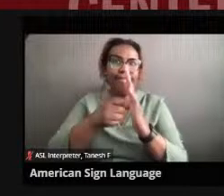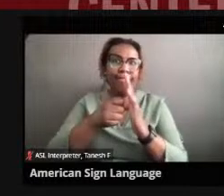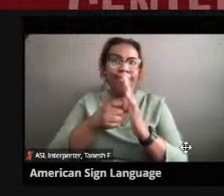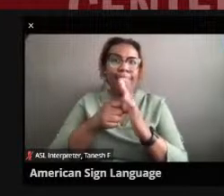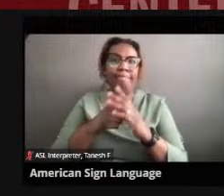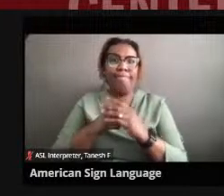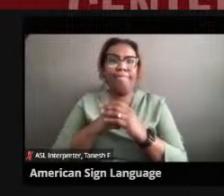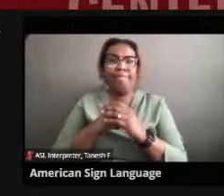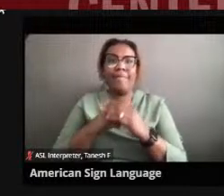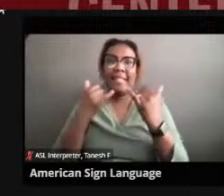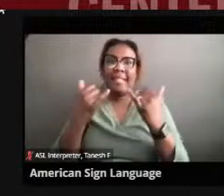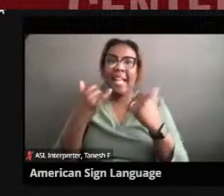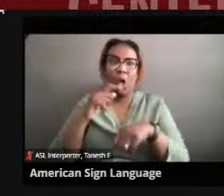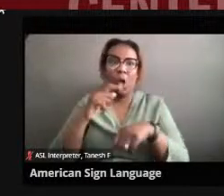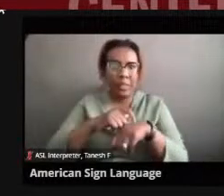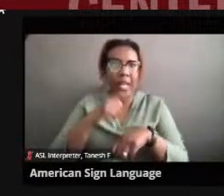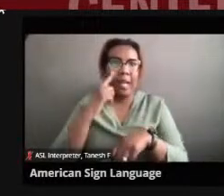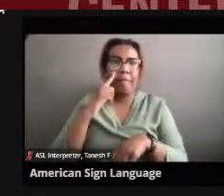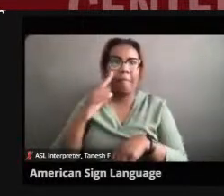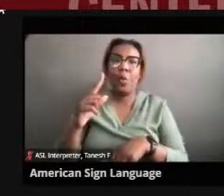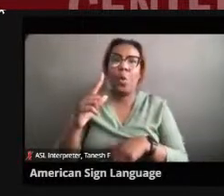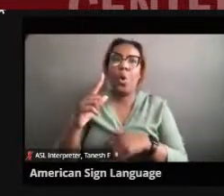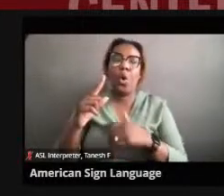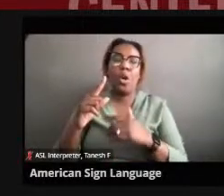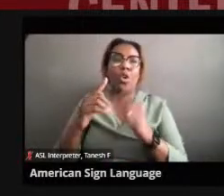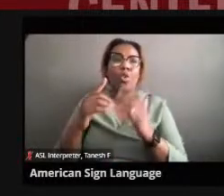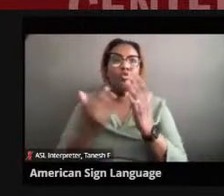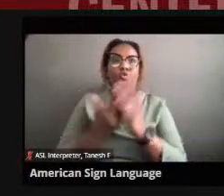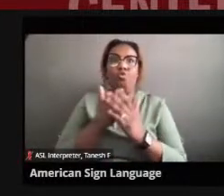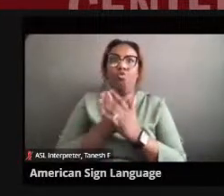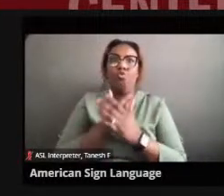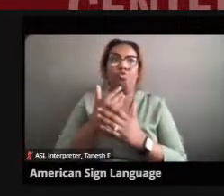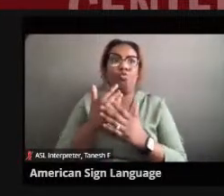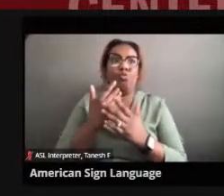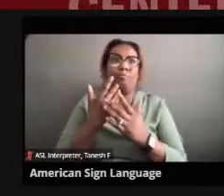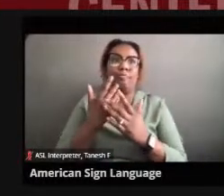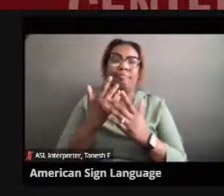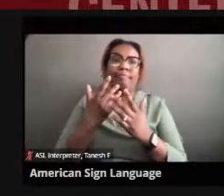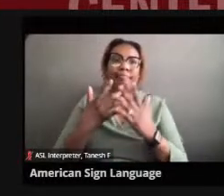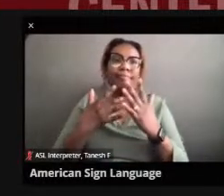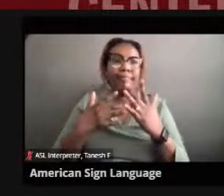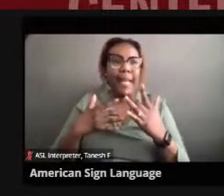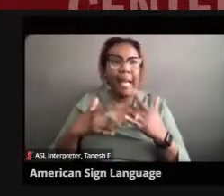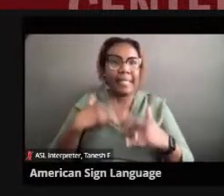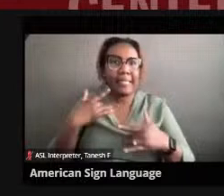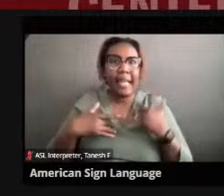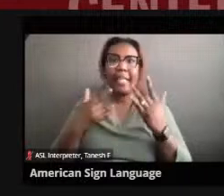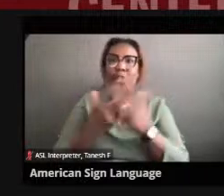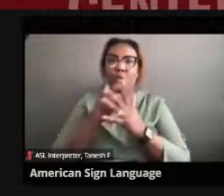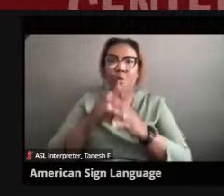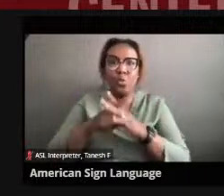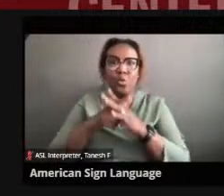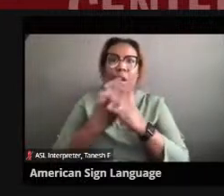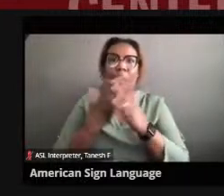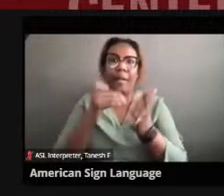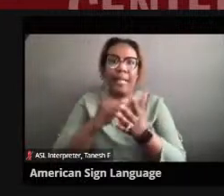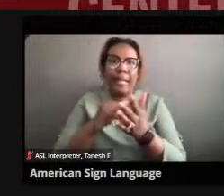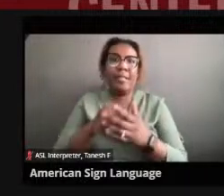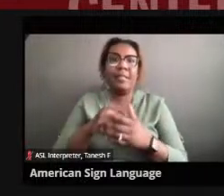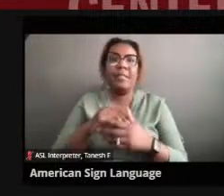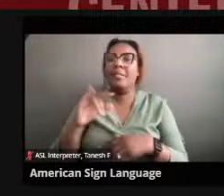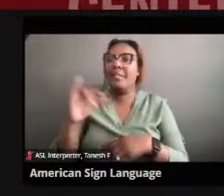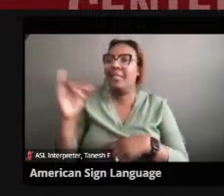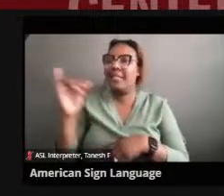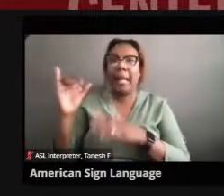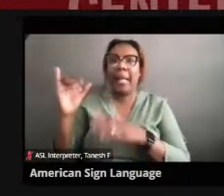This is a time of renewal and rebirth. It reminds us that even in the darkest of moments, there is the promise of new life, just as Jesus